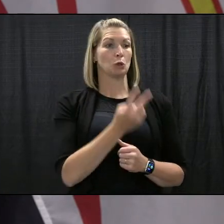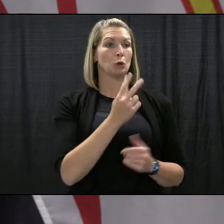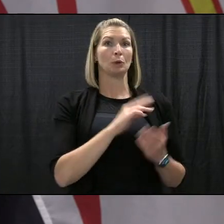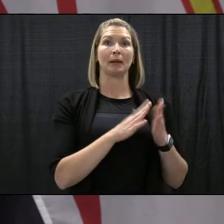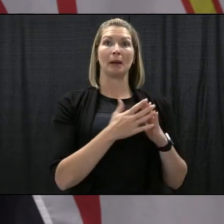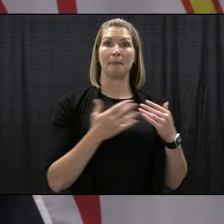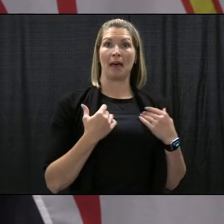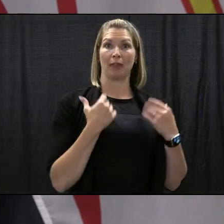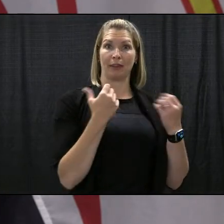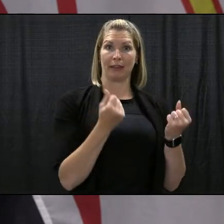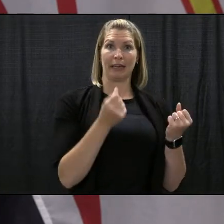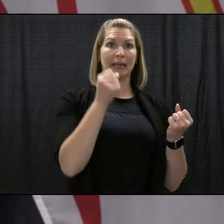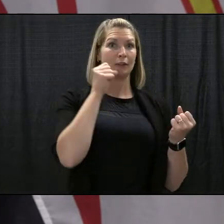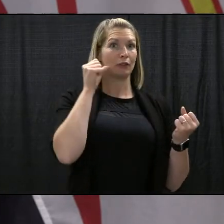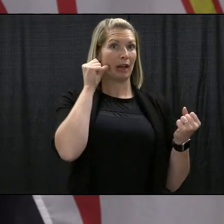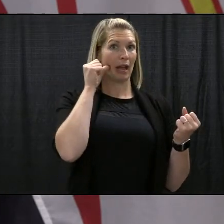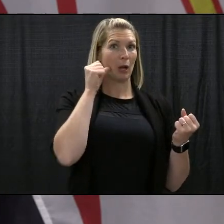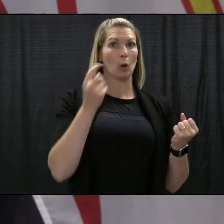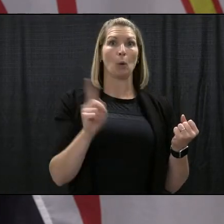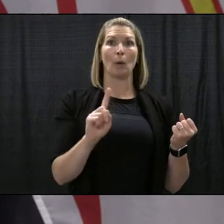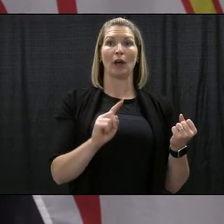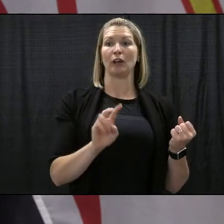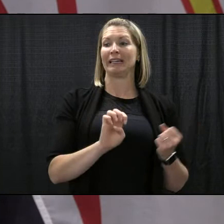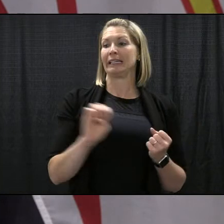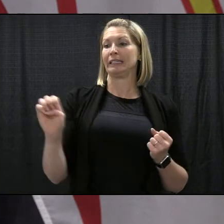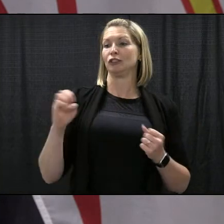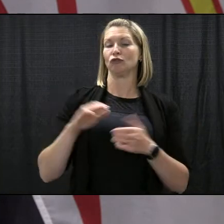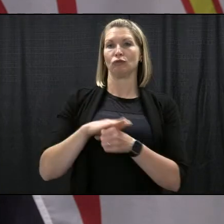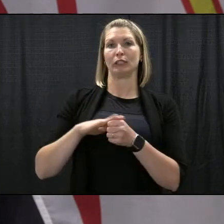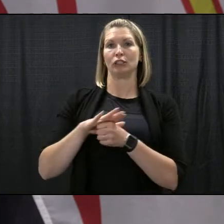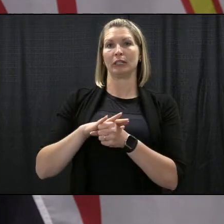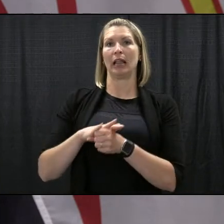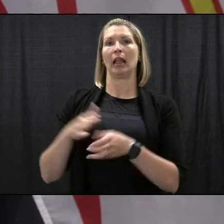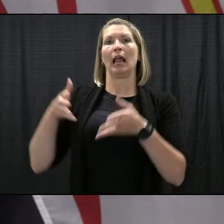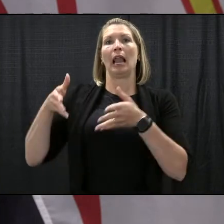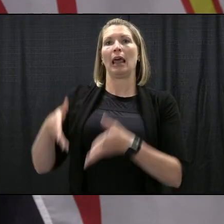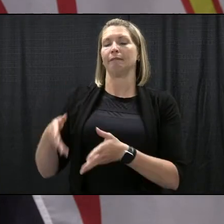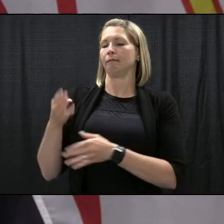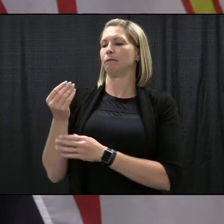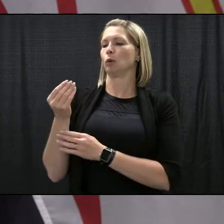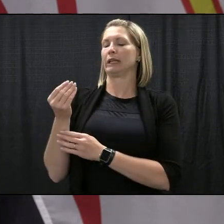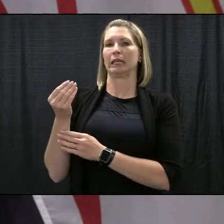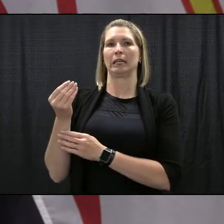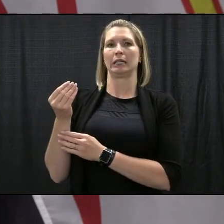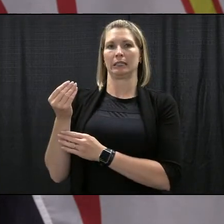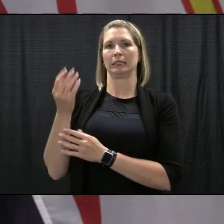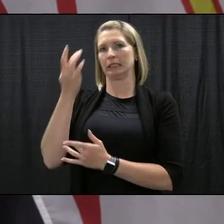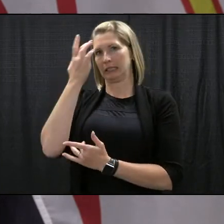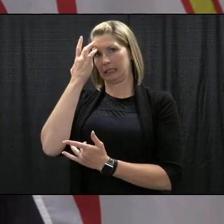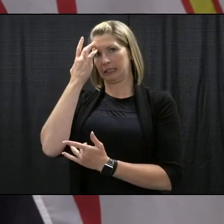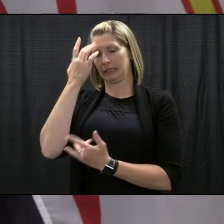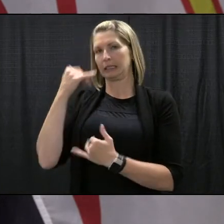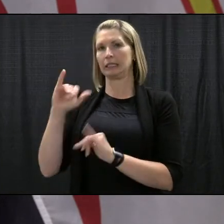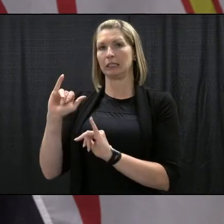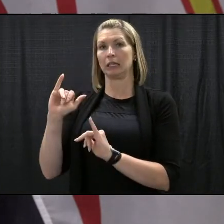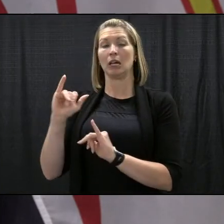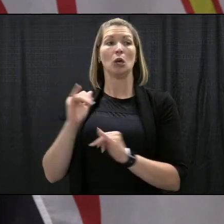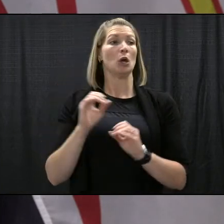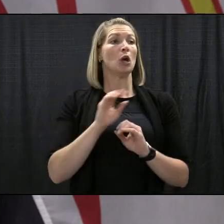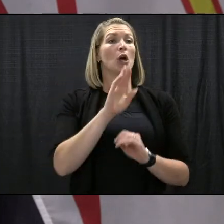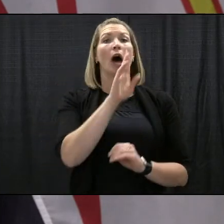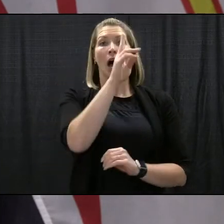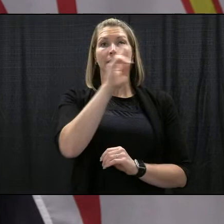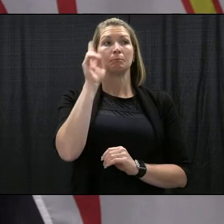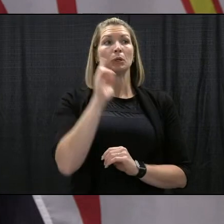since yesterday in Eastern Health, leaving 14 active cases in the province. There is no one hospitalized as a result of COVID-19,